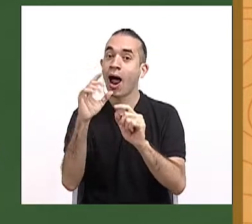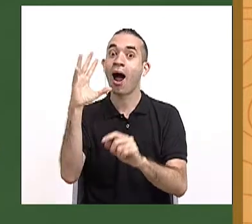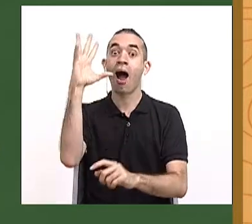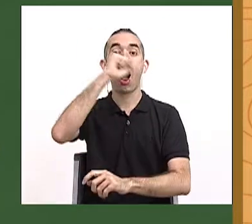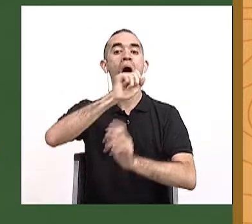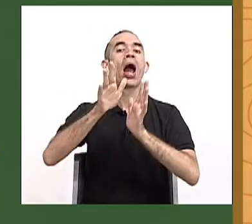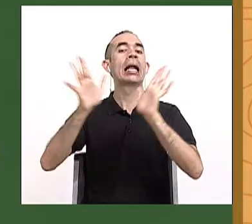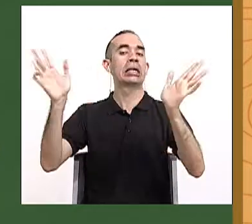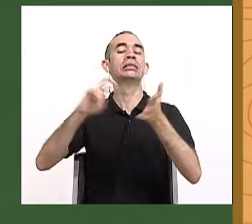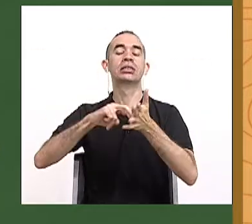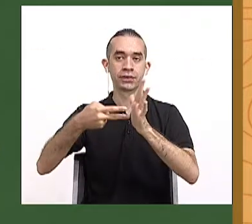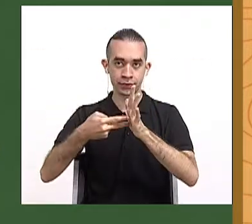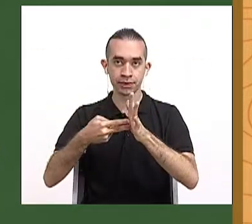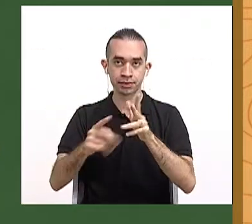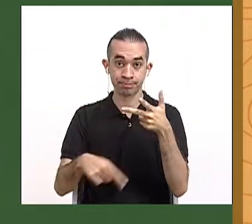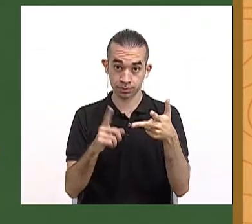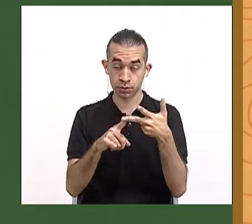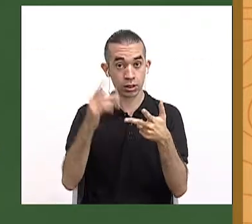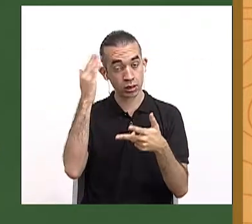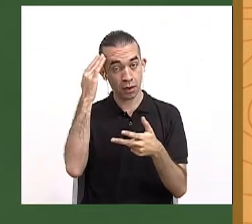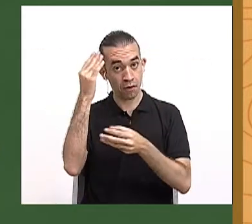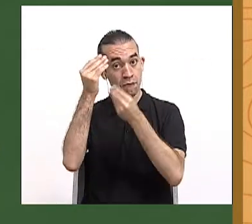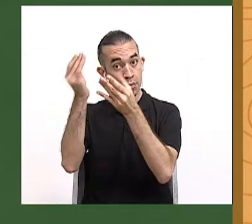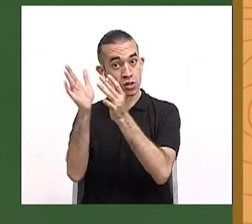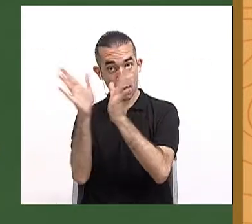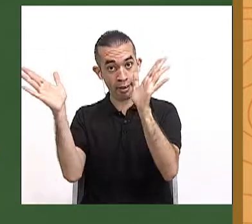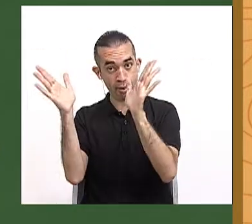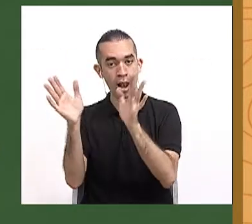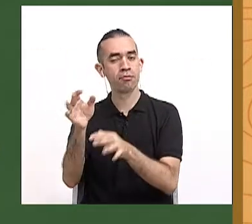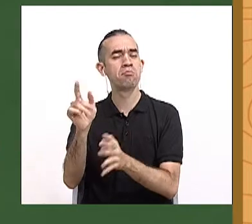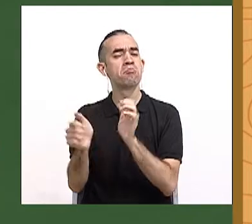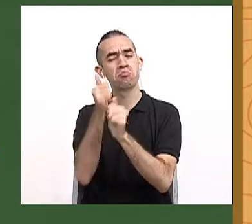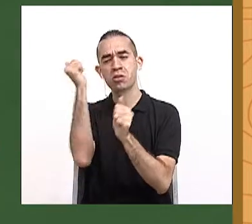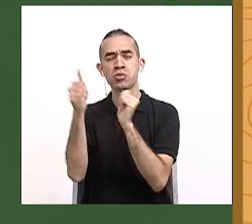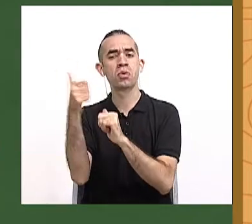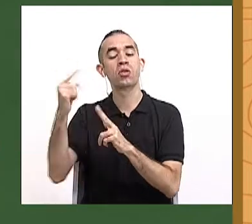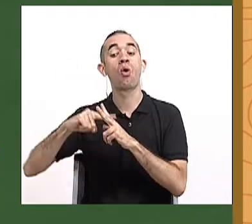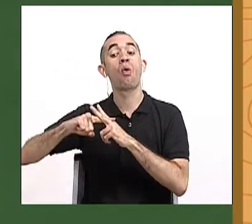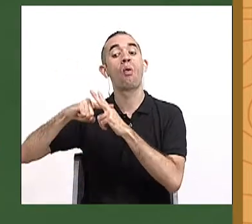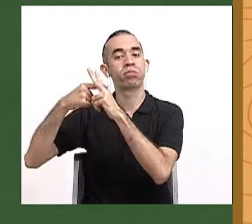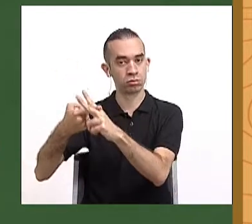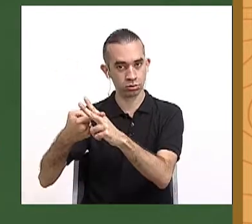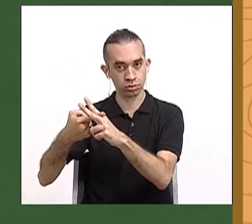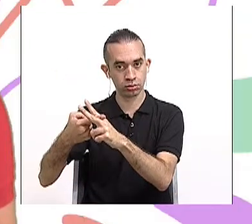General information is usually found at the beginning of the passage.